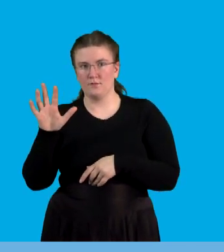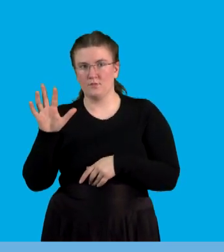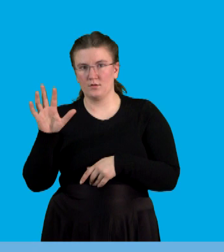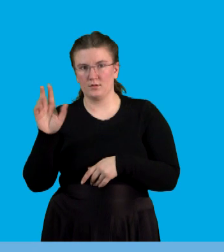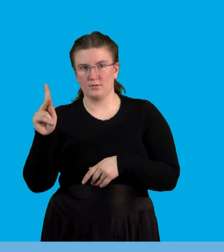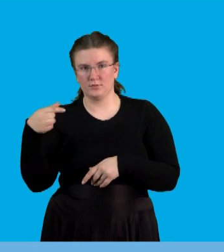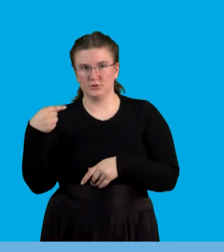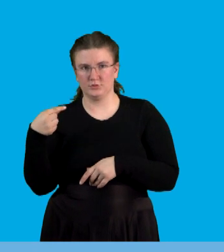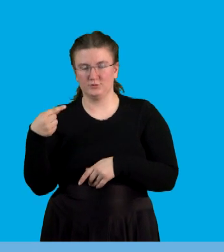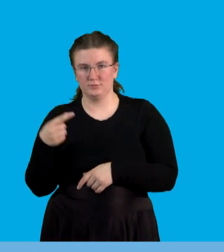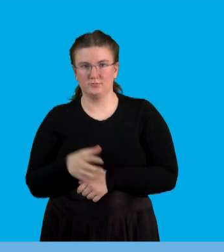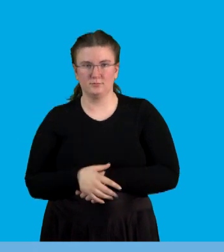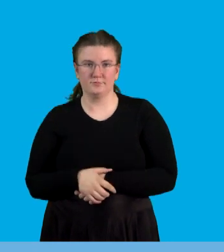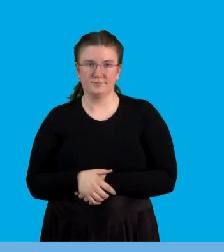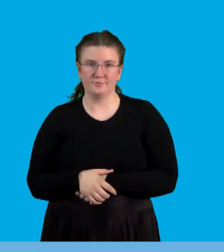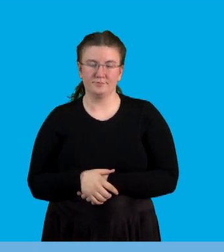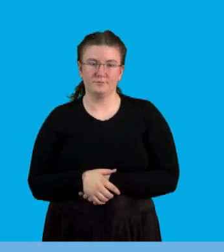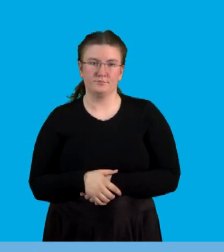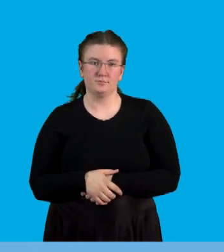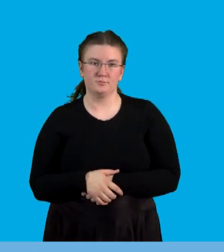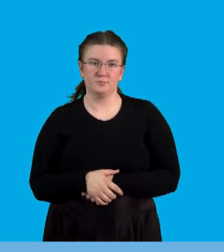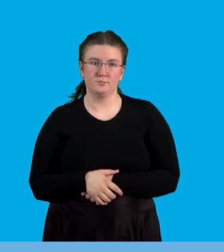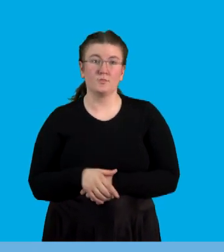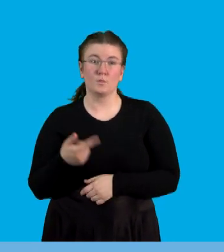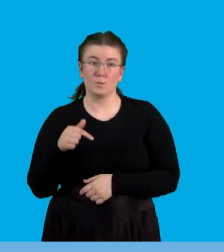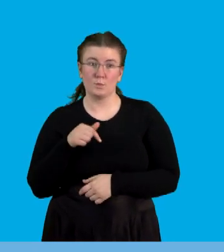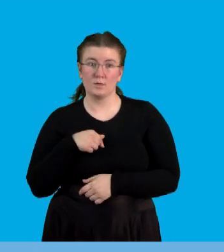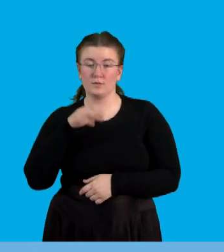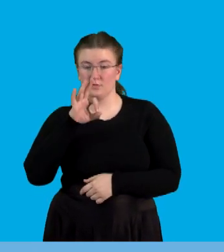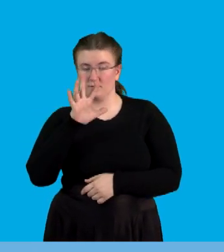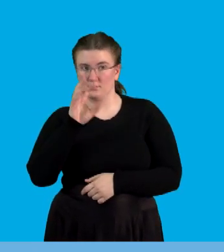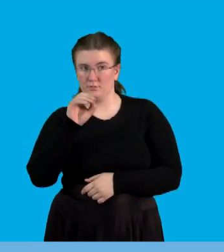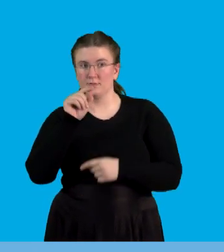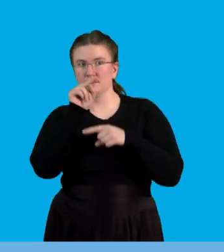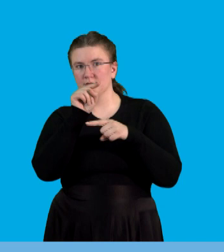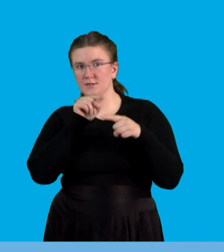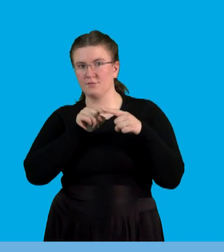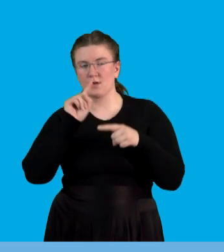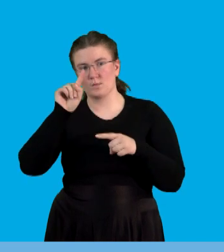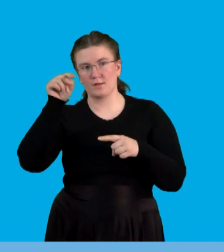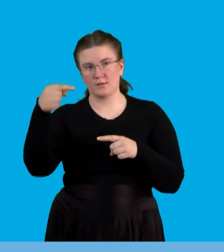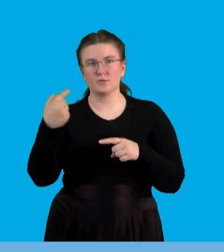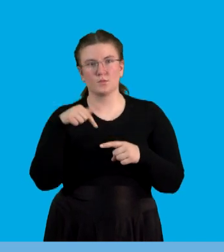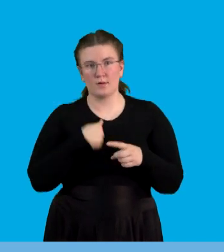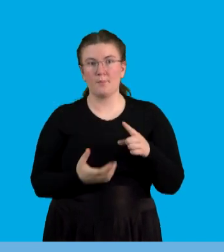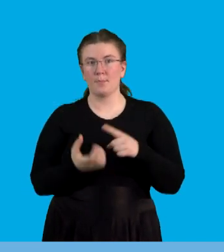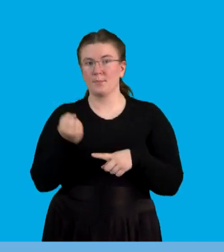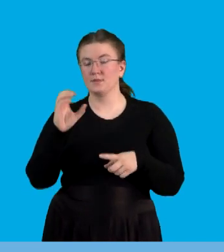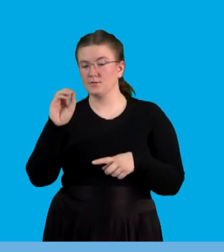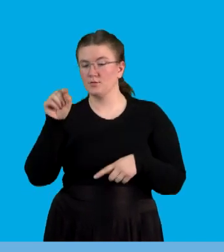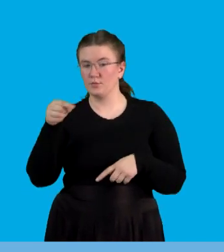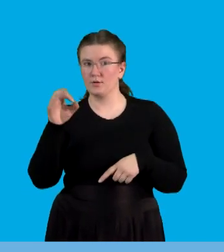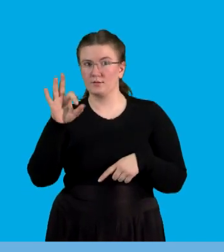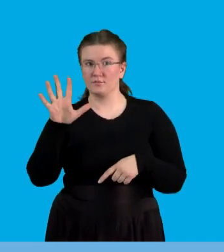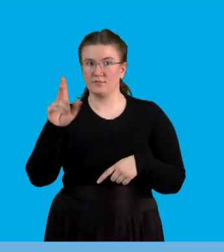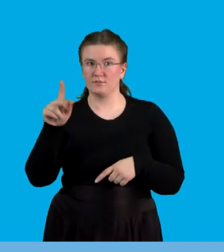0.35 kilograms. So when dividing the 350 by 1,000, we are getting